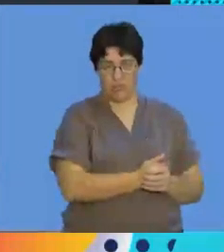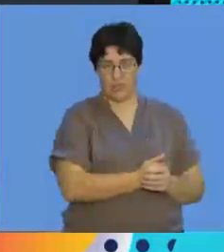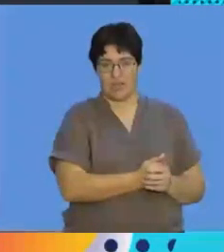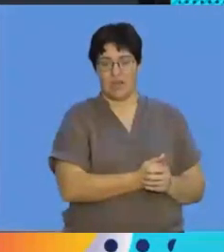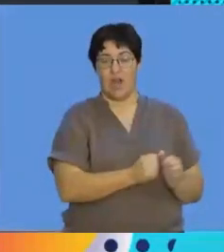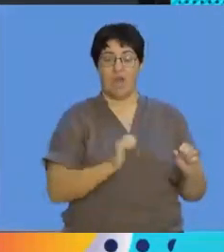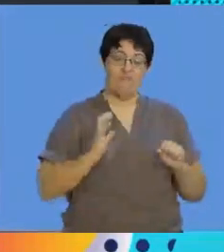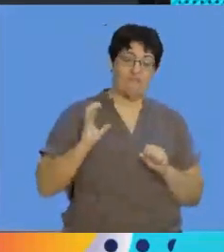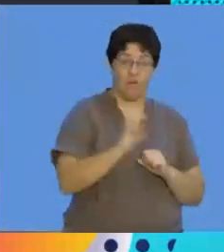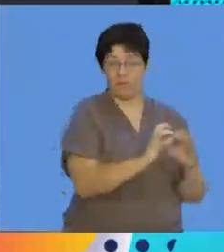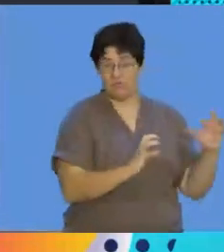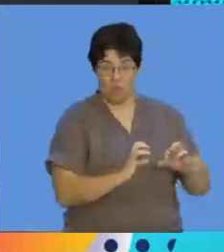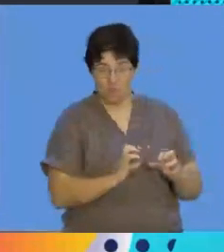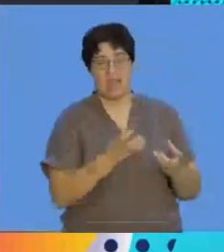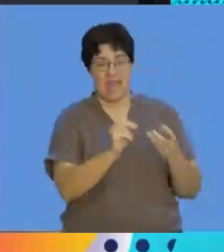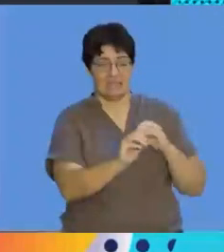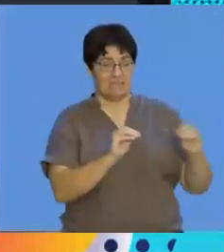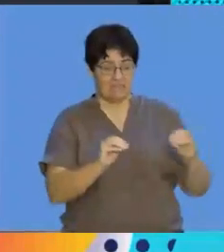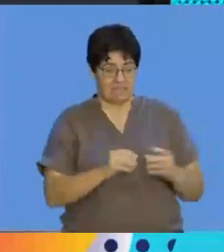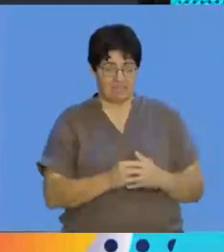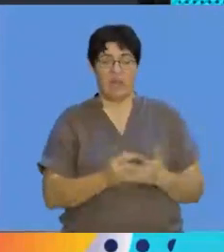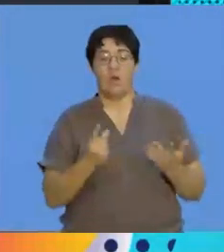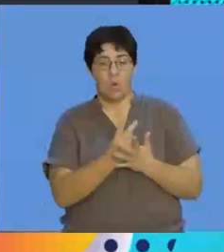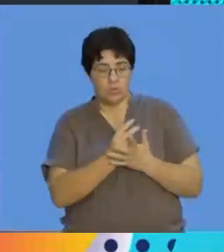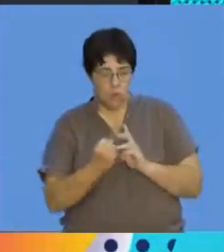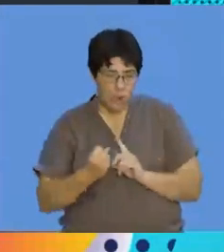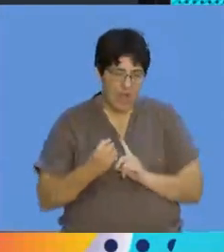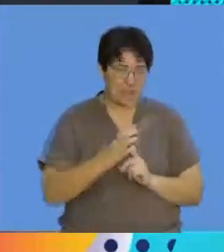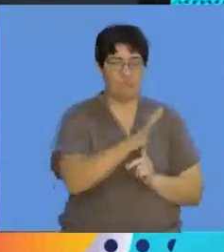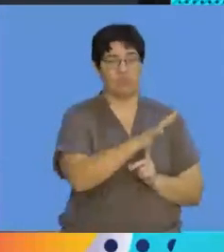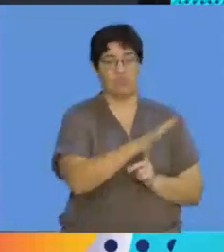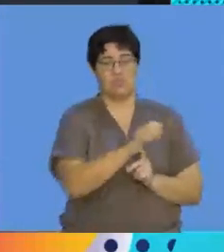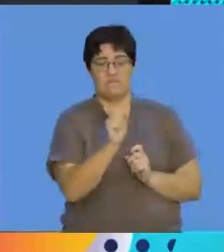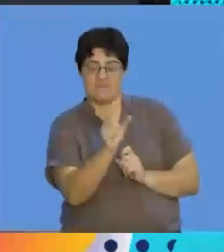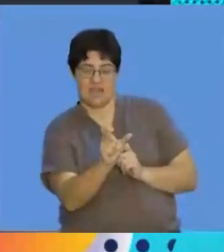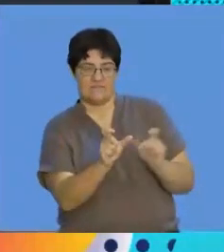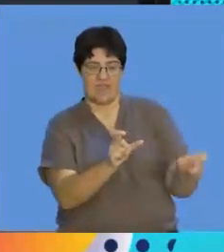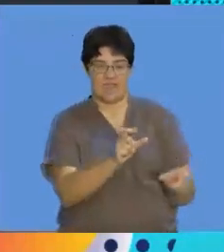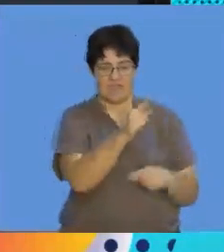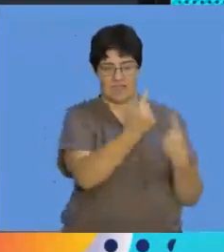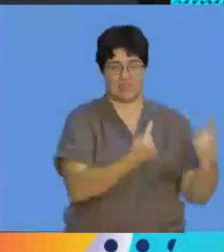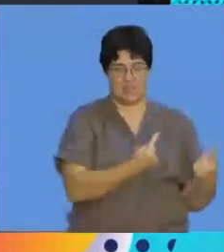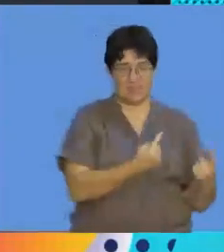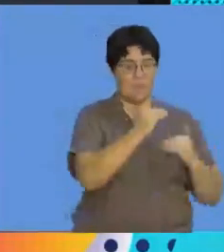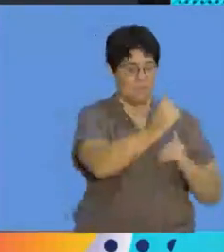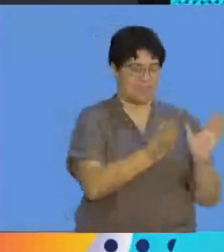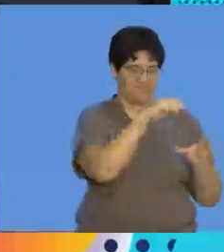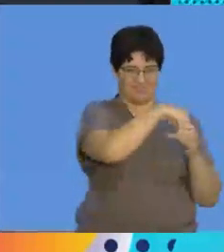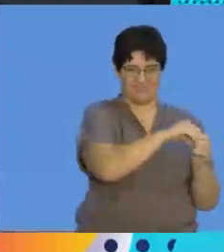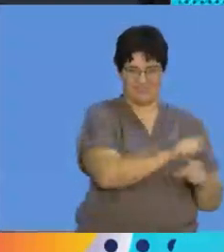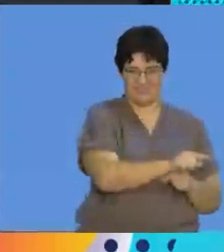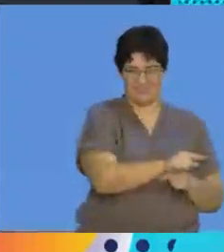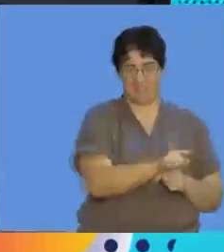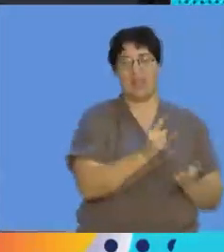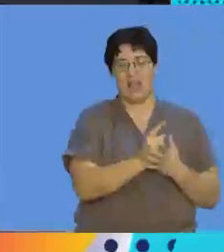the forces that exist between the particles, which also influences the distance between the particles, the packaging, and then also you can